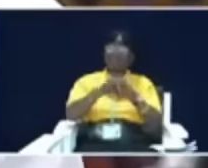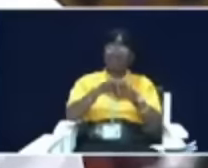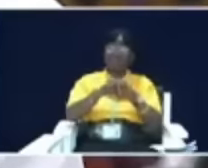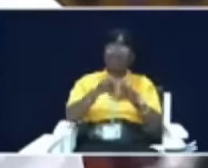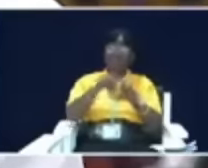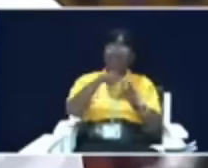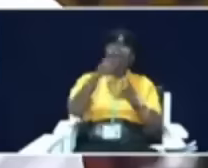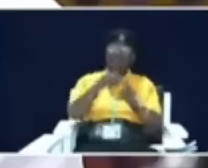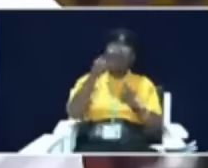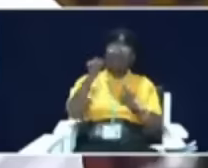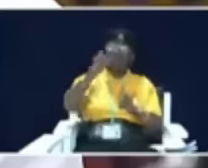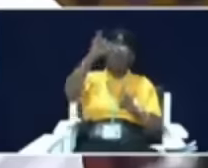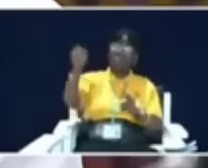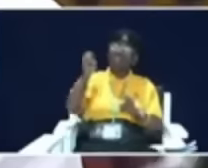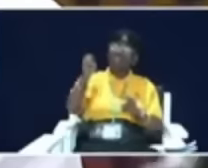about the Jericho Wall